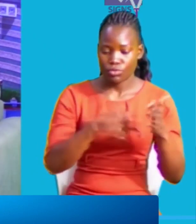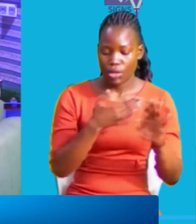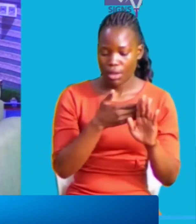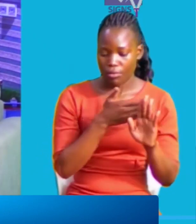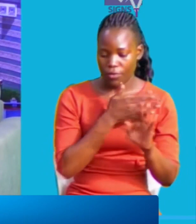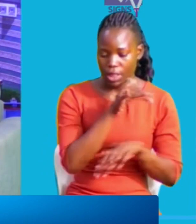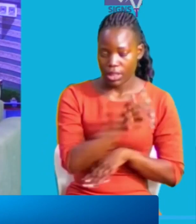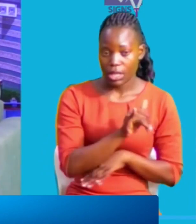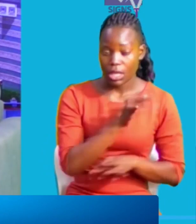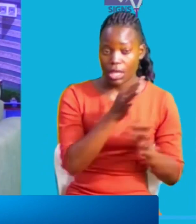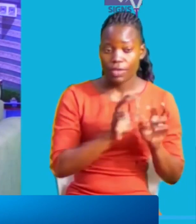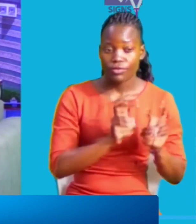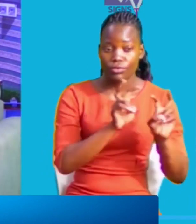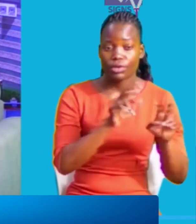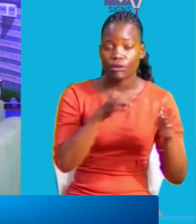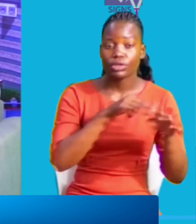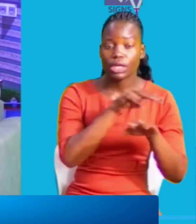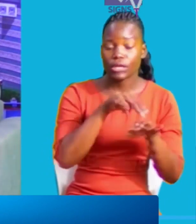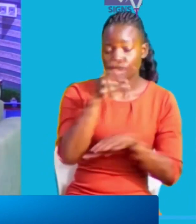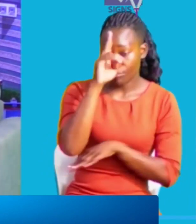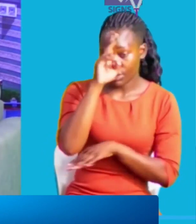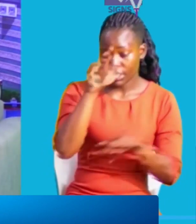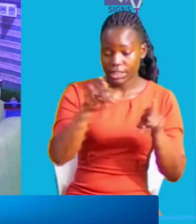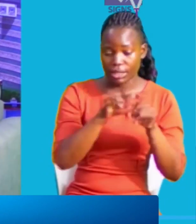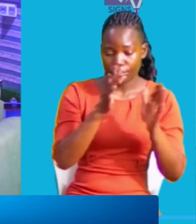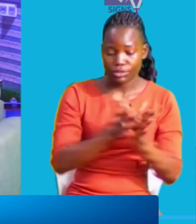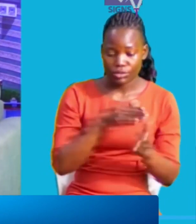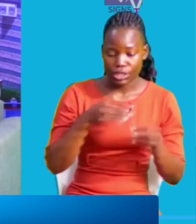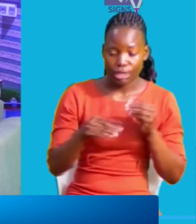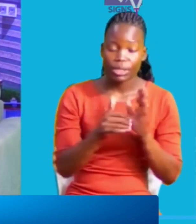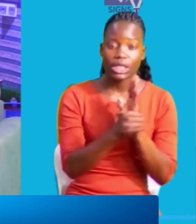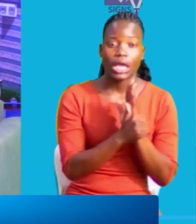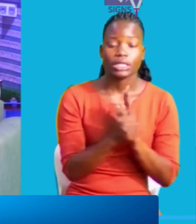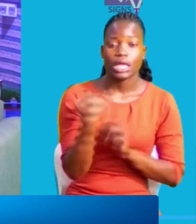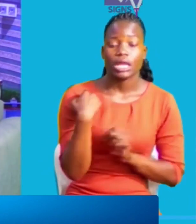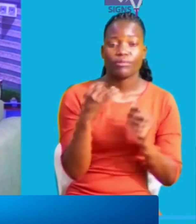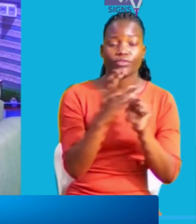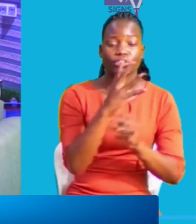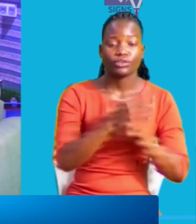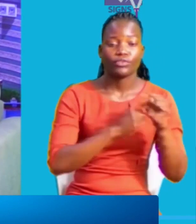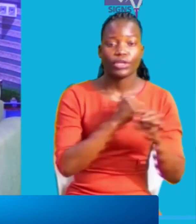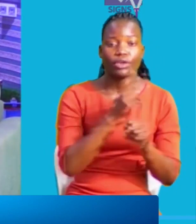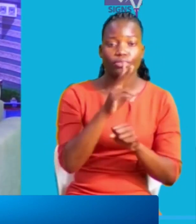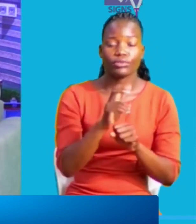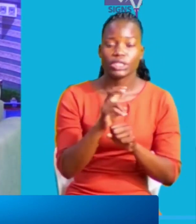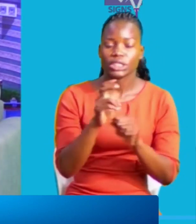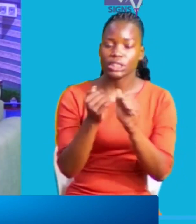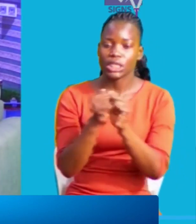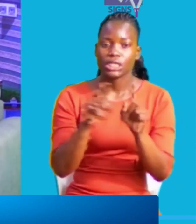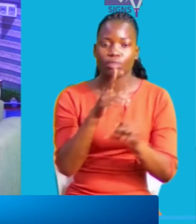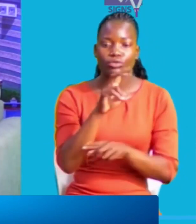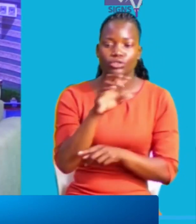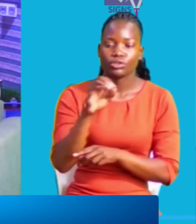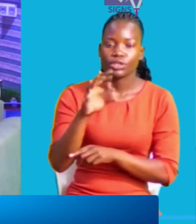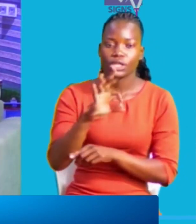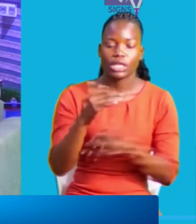that. When you look at National Person with Disability Act, number 14 of 2023, it has